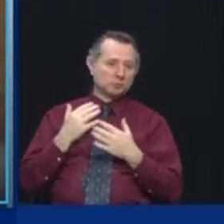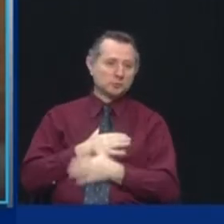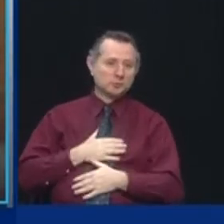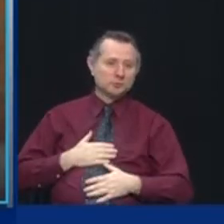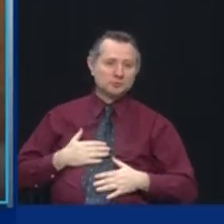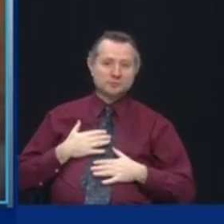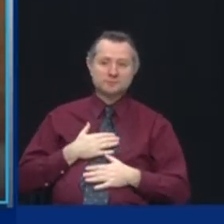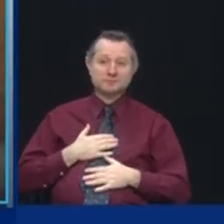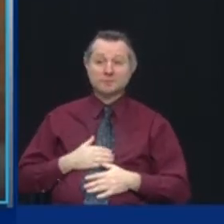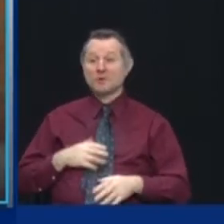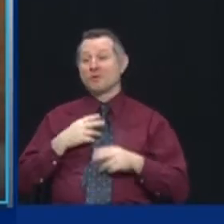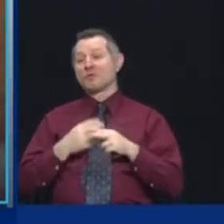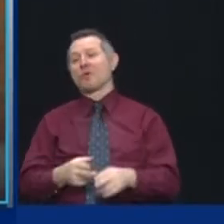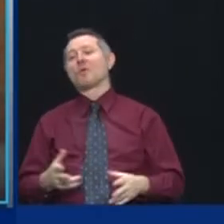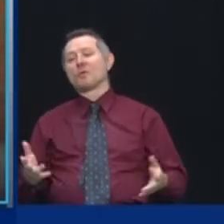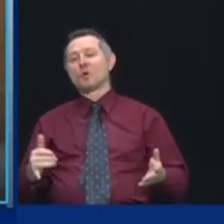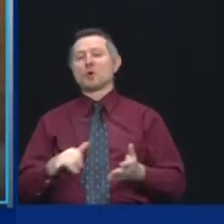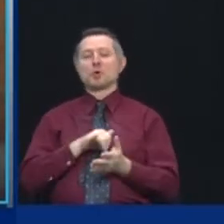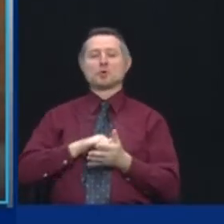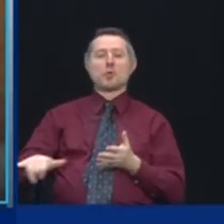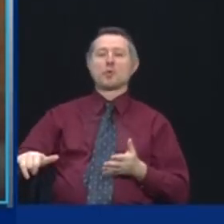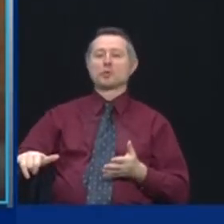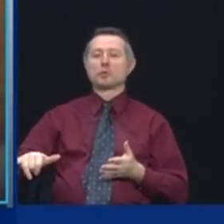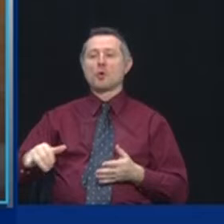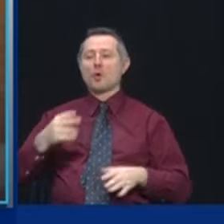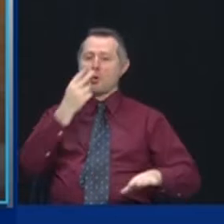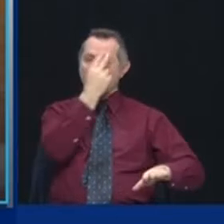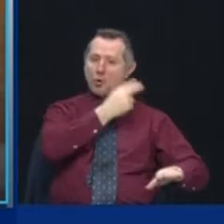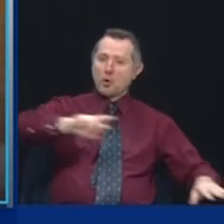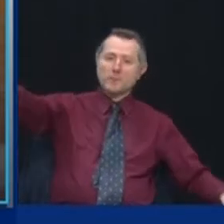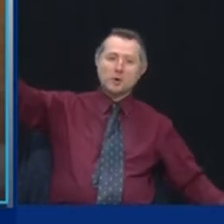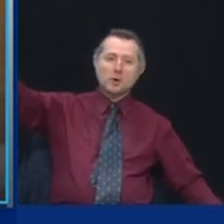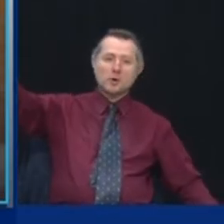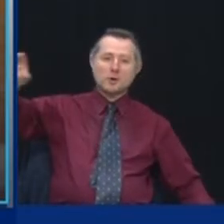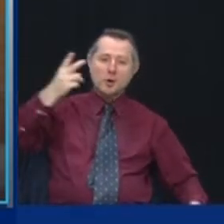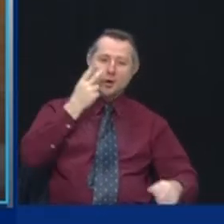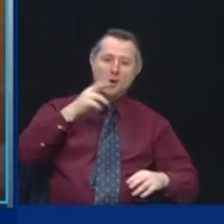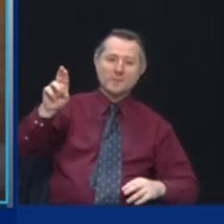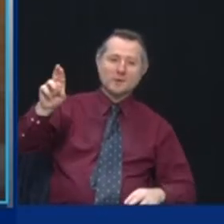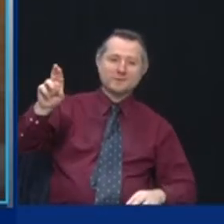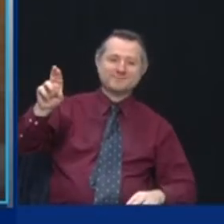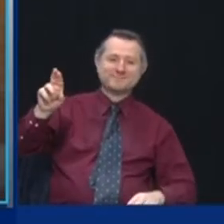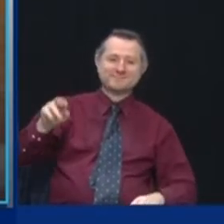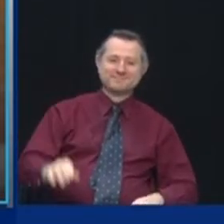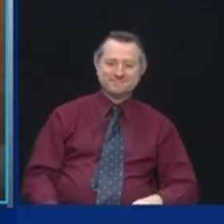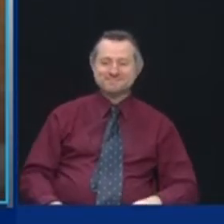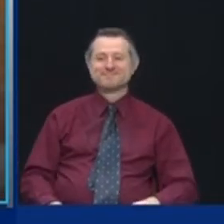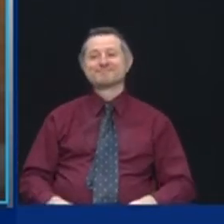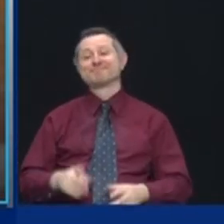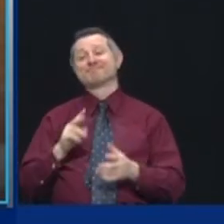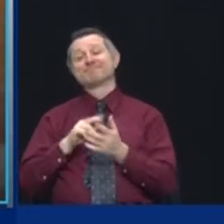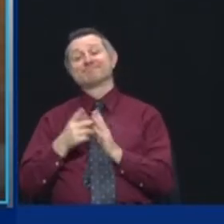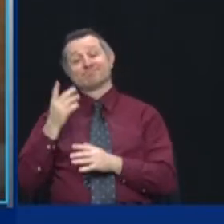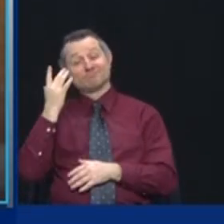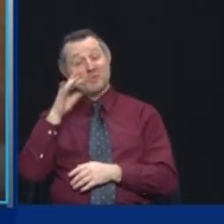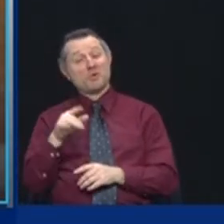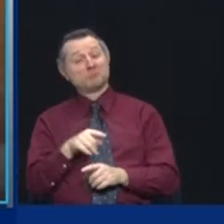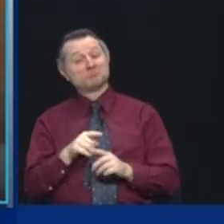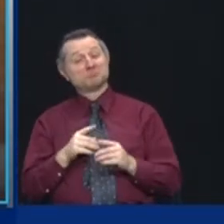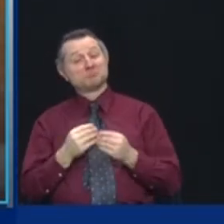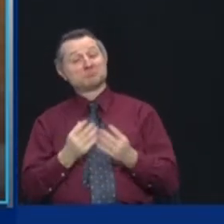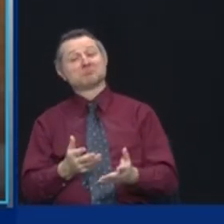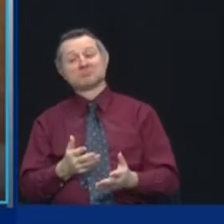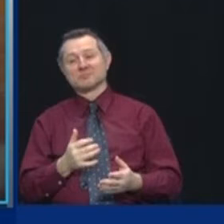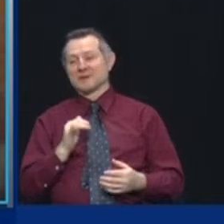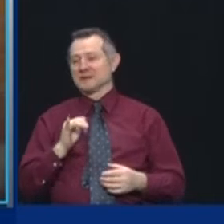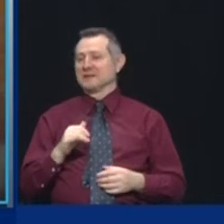We call that a New York home run. It's smart. It recognizes the civic